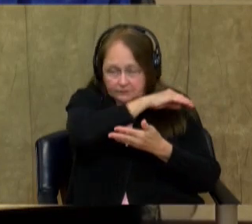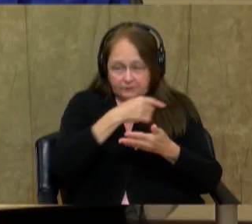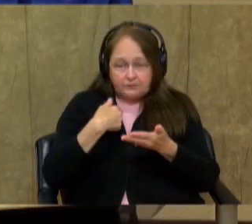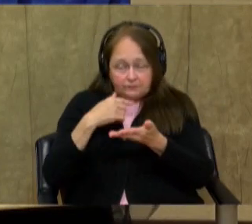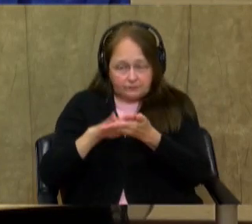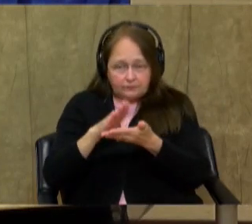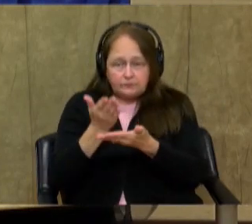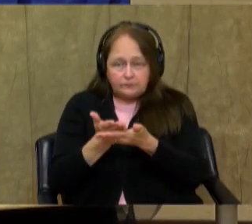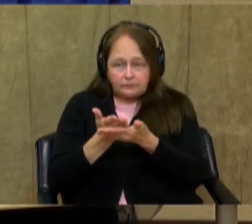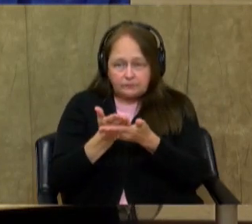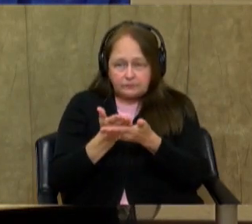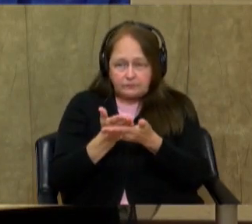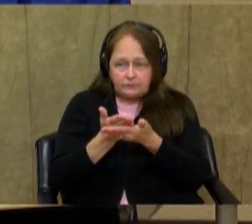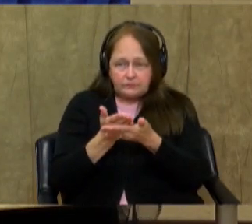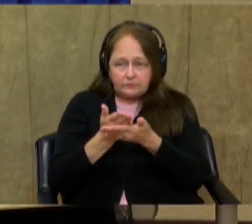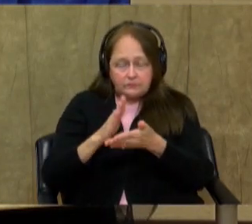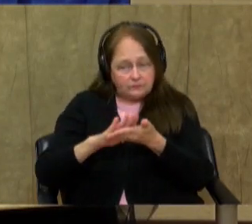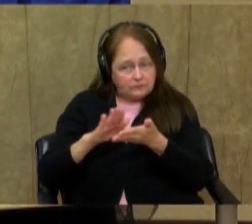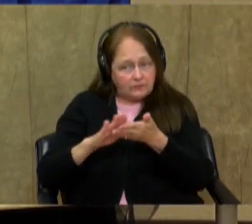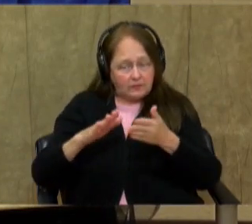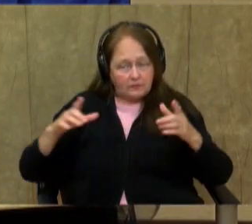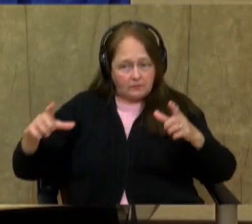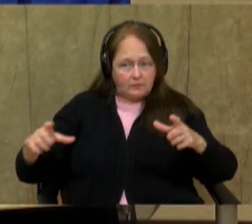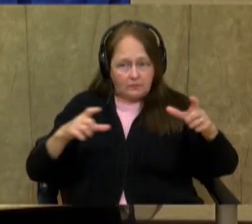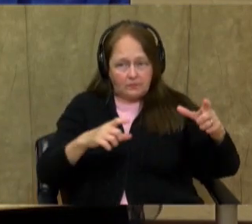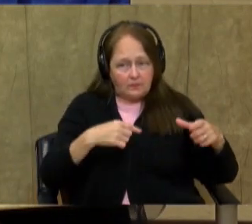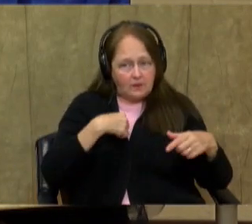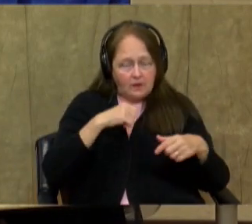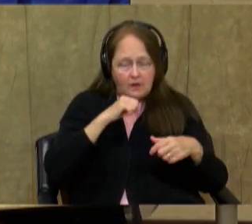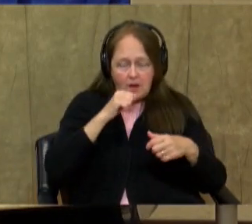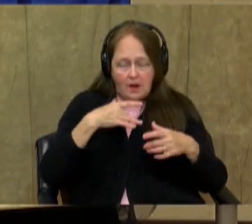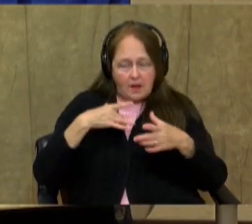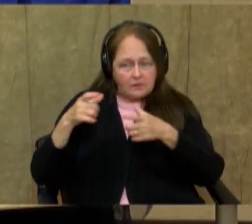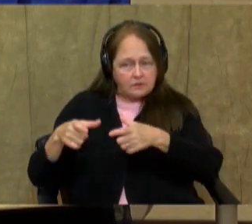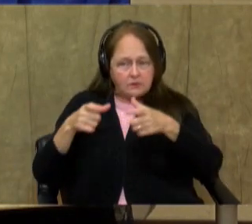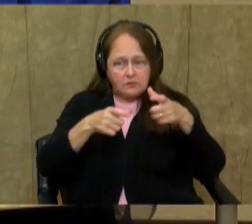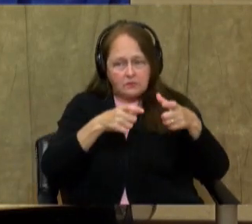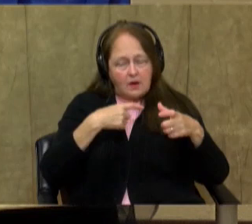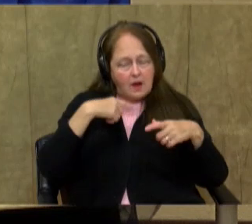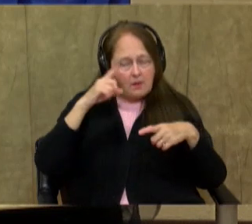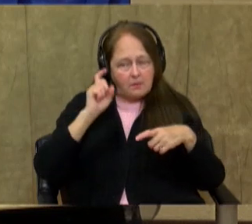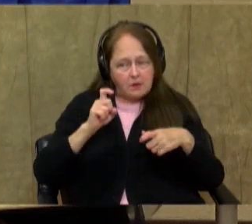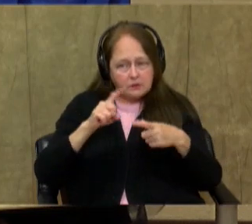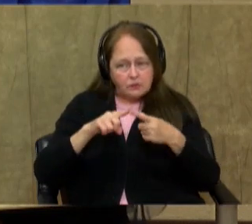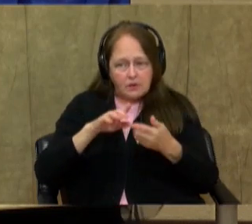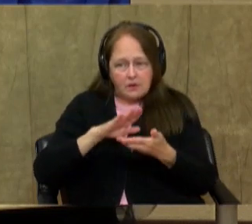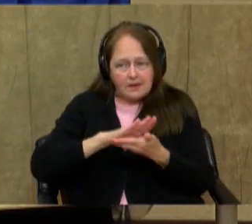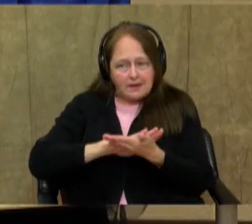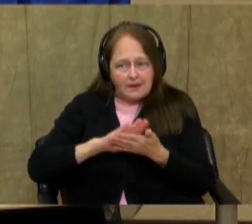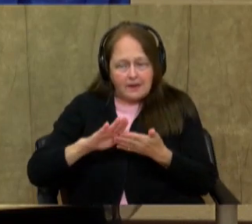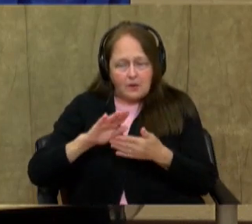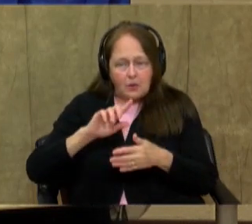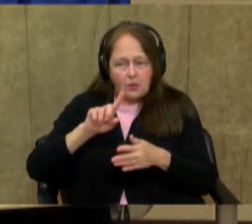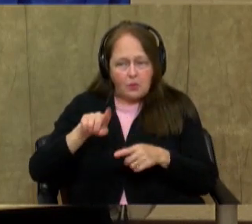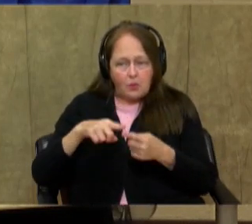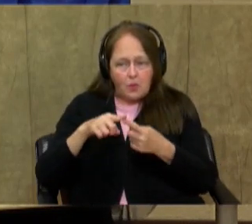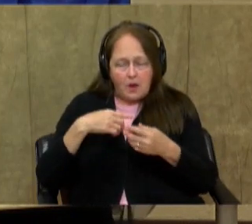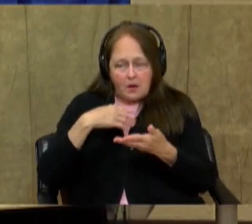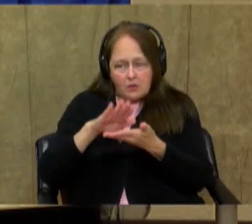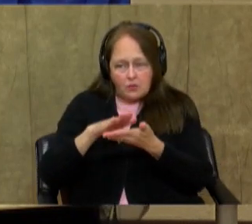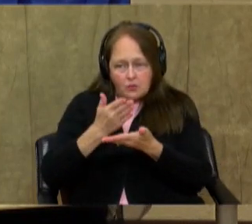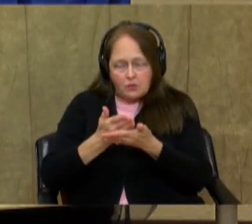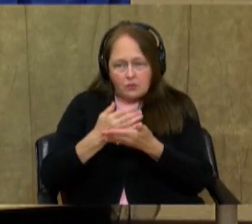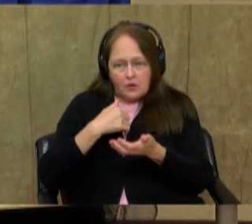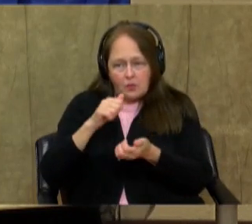cook, I need clean space. I don't like dishes all over the place. I need it to be clean when I'm cooking. And as I'm cooking,